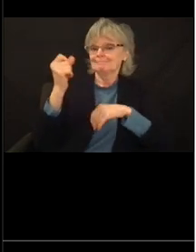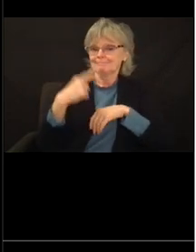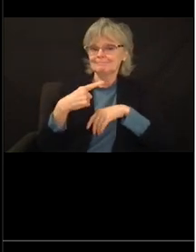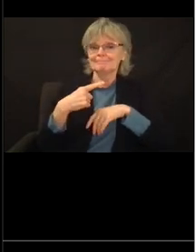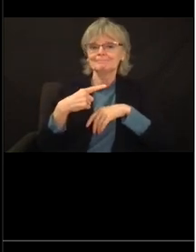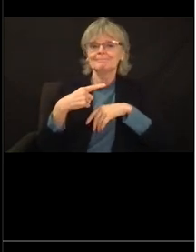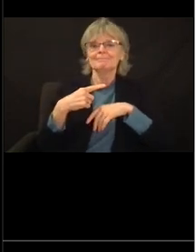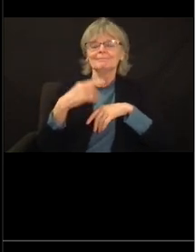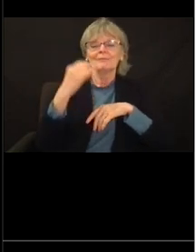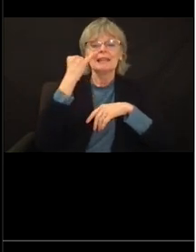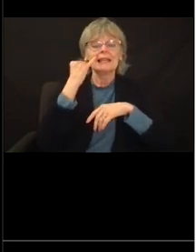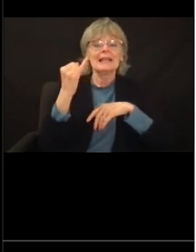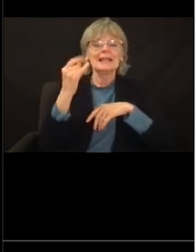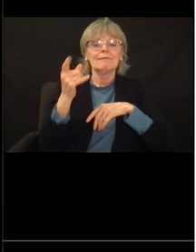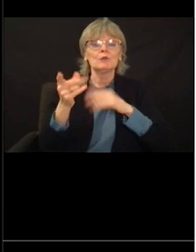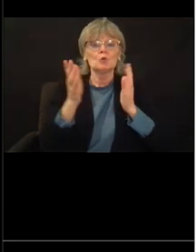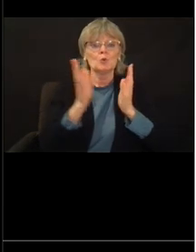me this